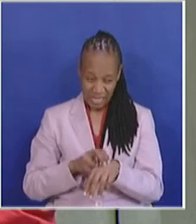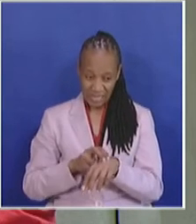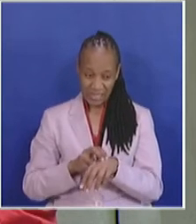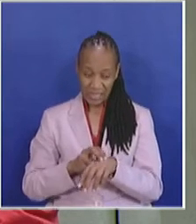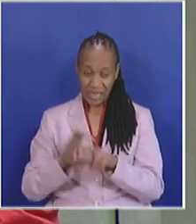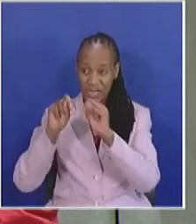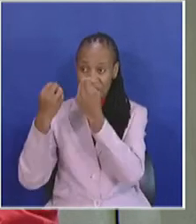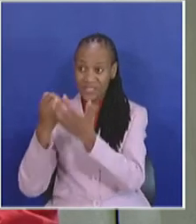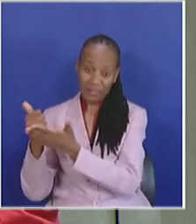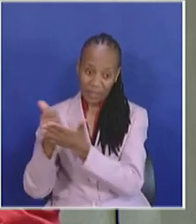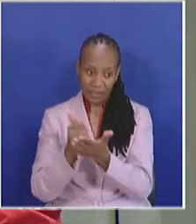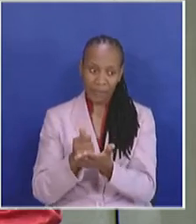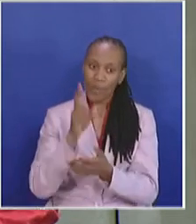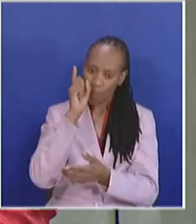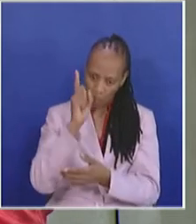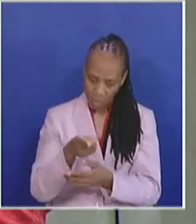this honorable House.